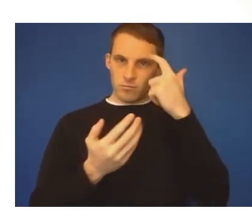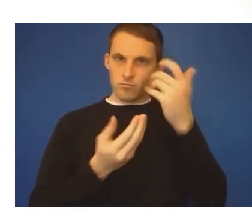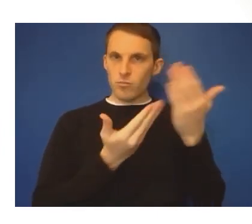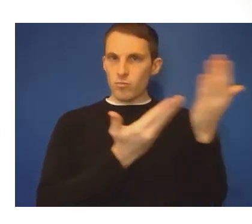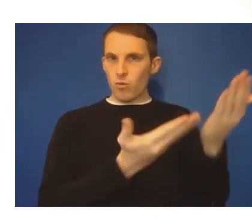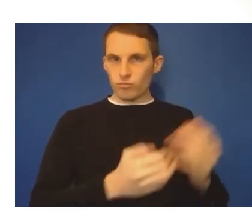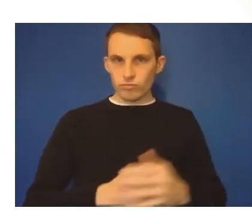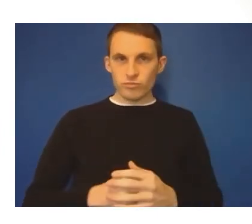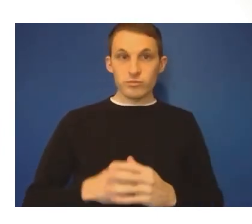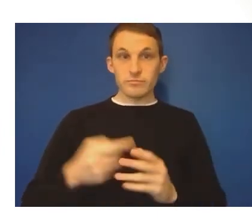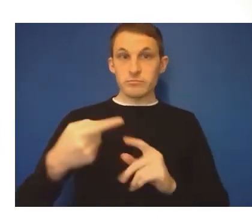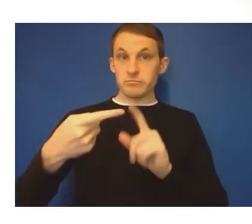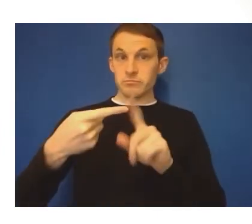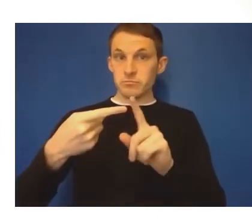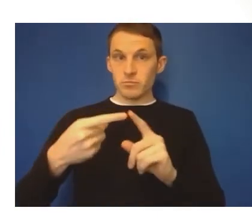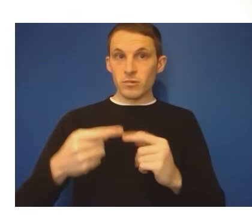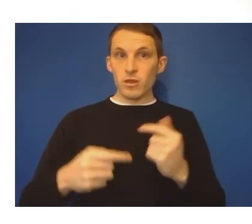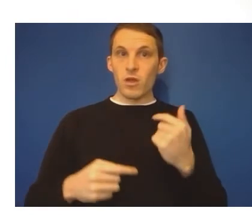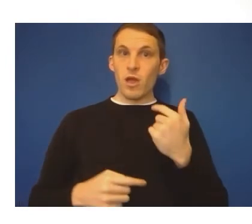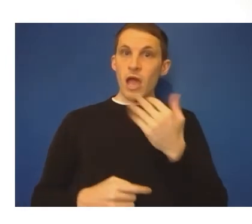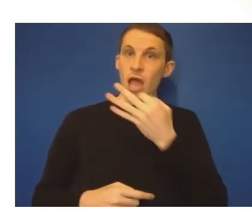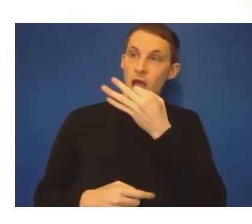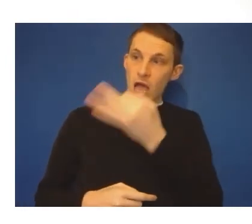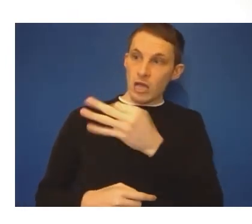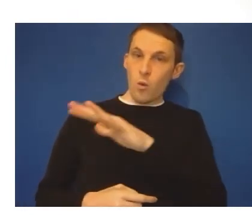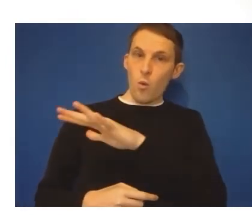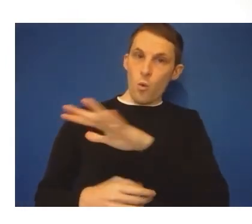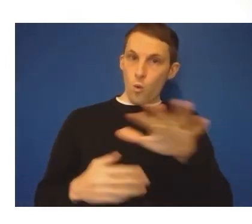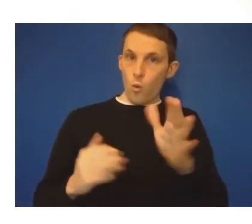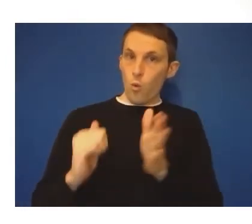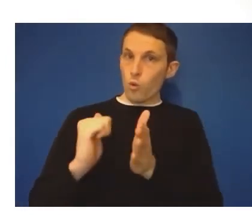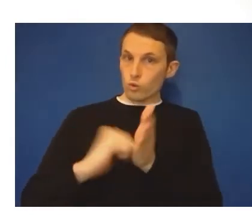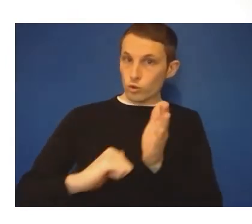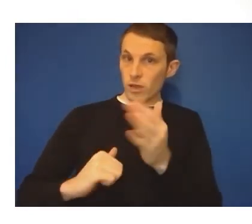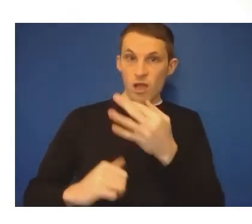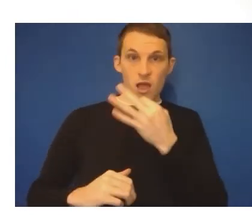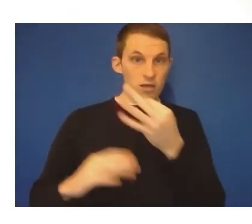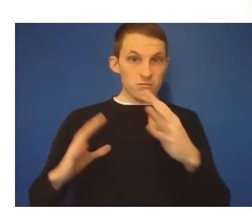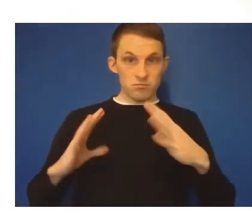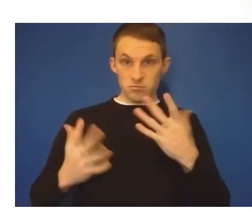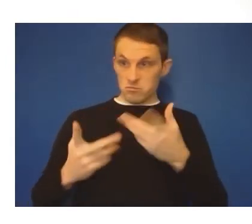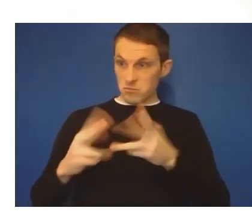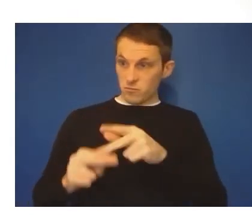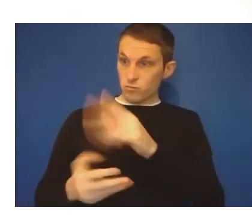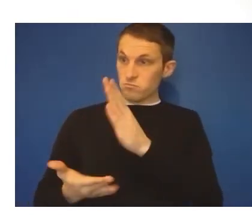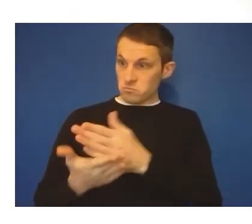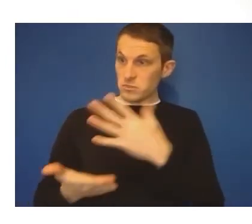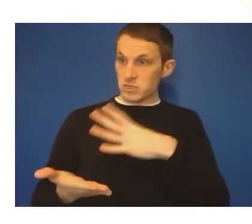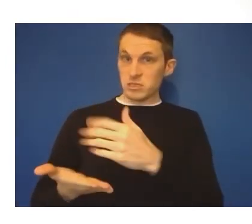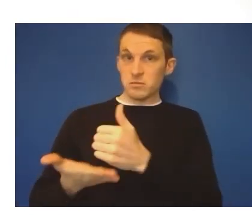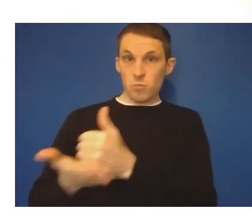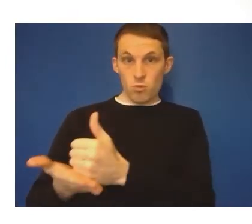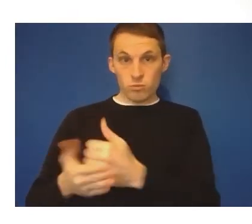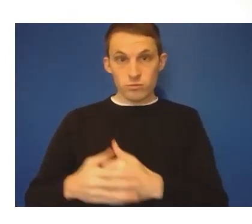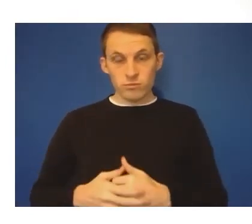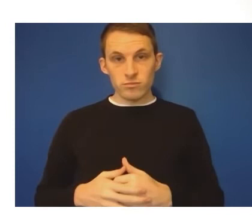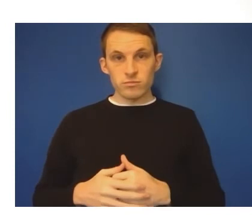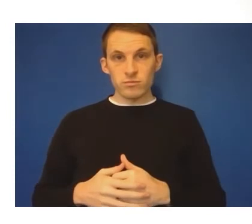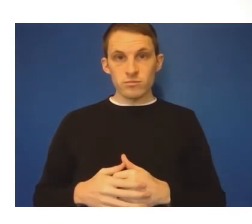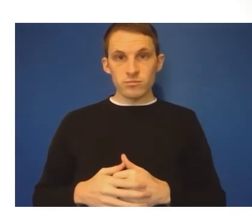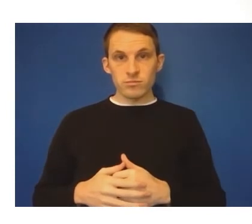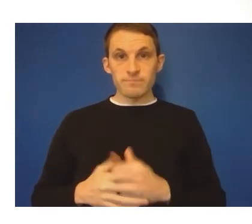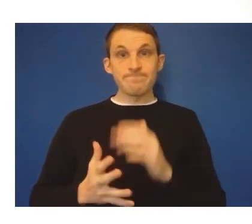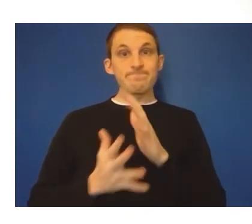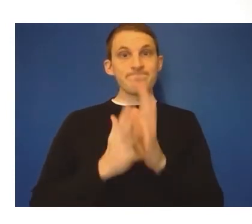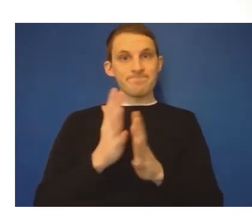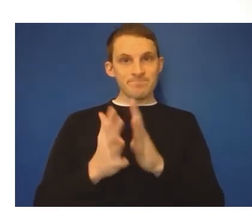so the first one is ask all consumers if they need support. And this addresses the question of how to make sure people get